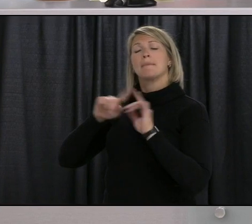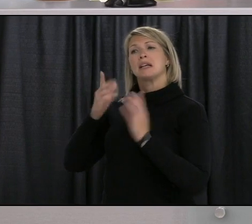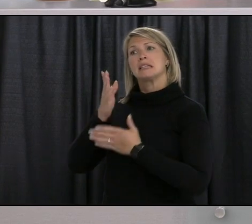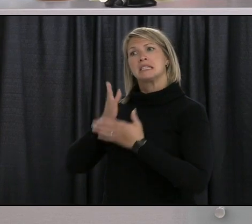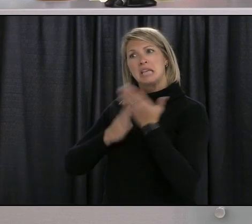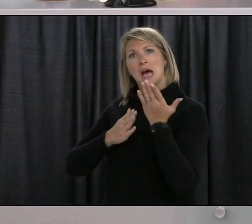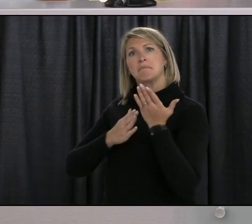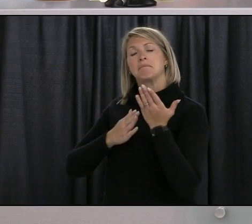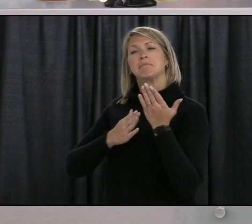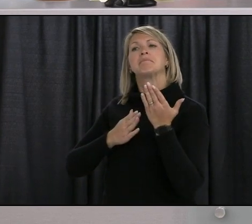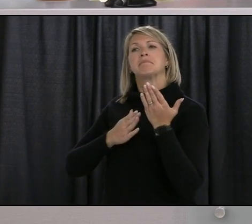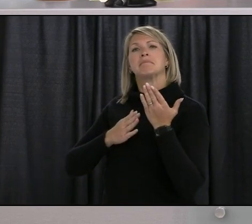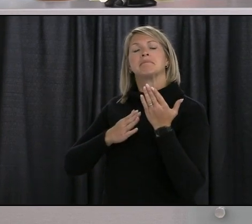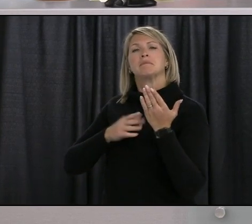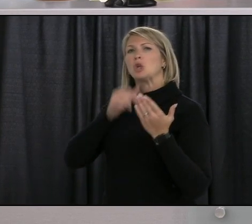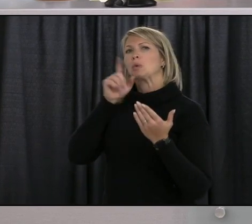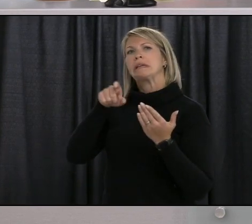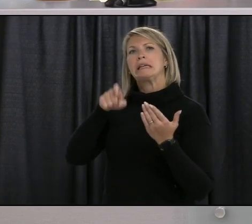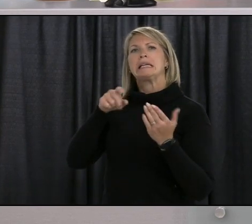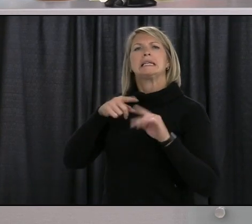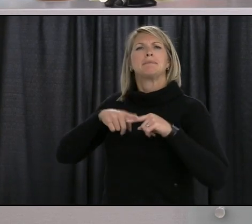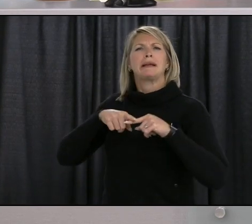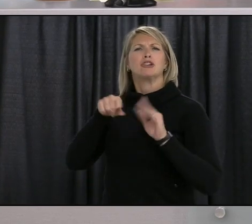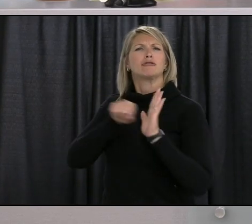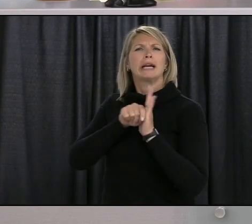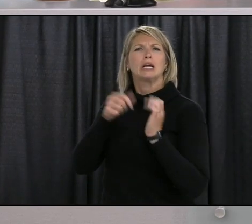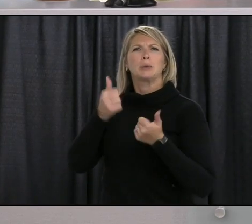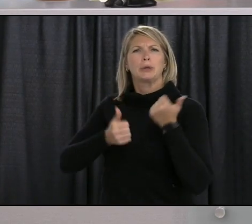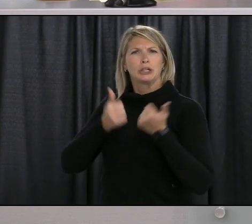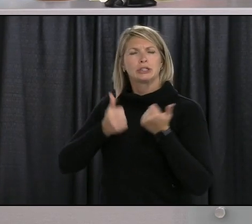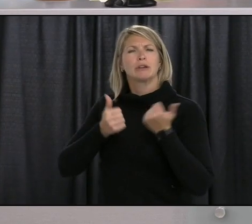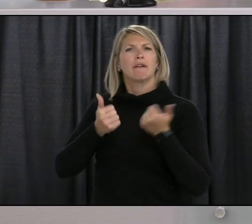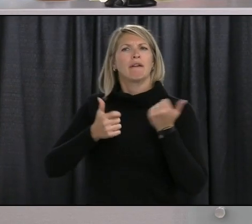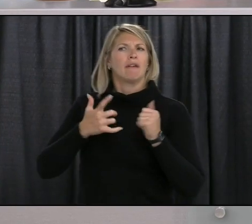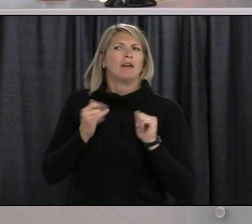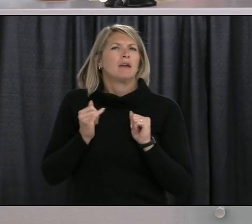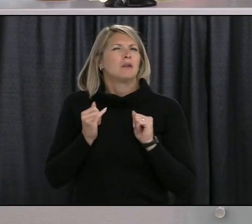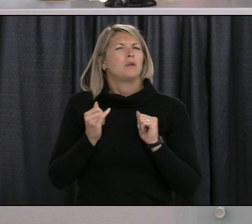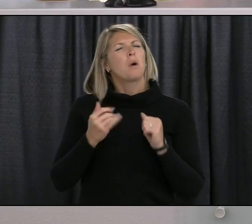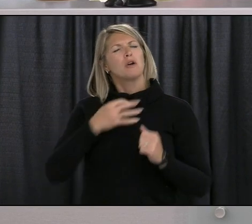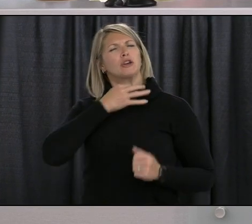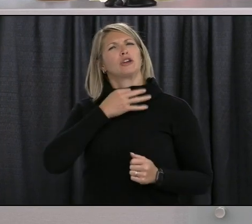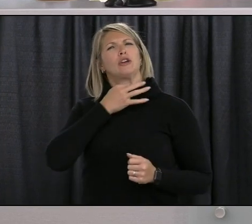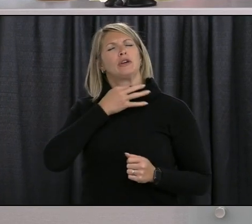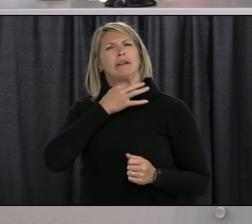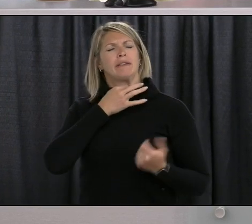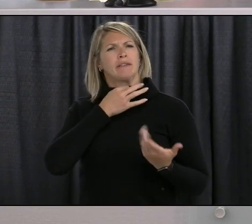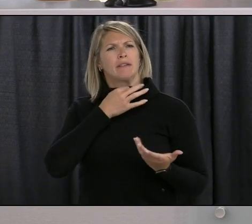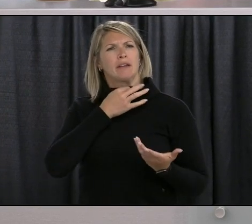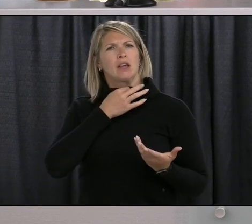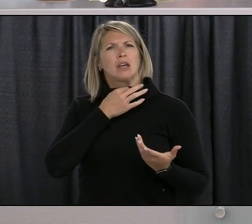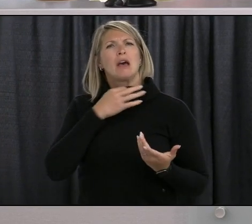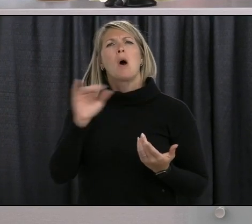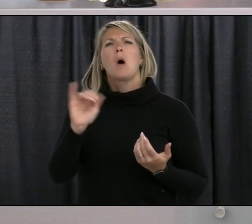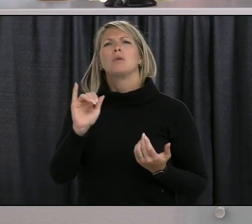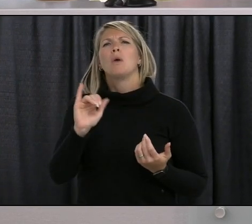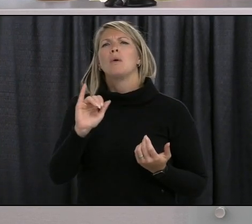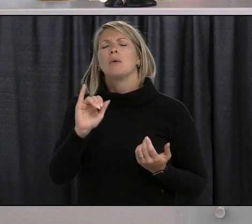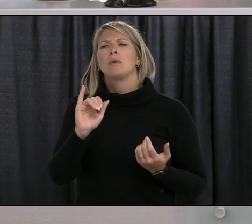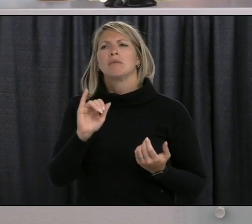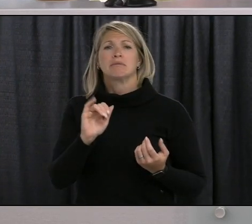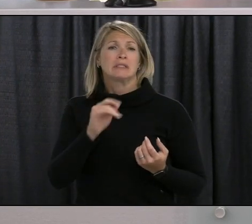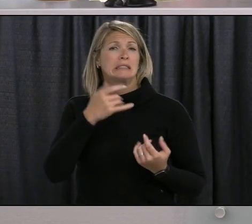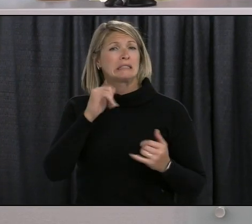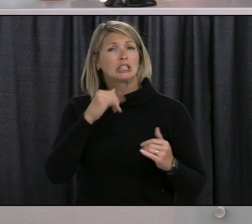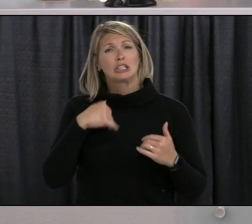the younger grades, once they were in the classrooms, their cohorts would remain the same, and so their masks would be removed there. But the common areas, as far as I had